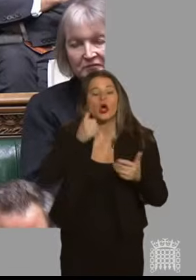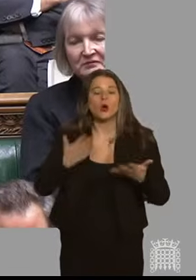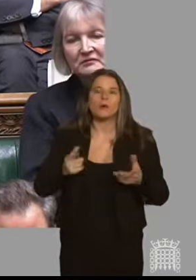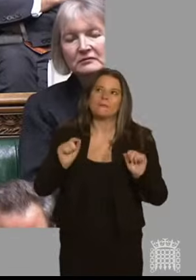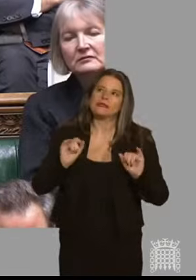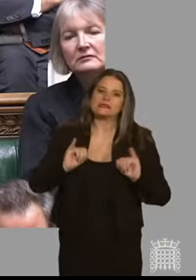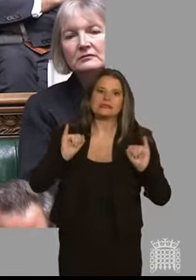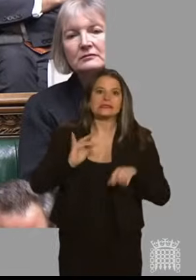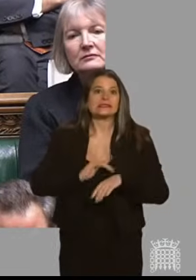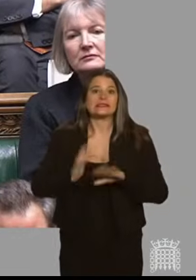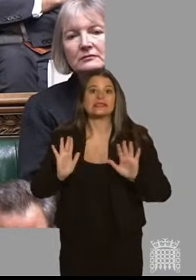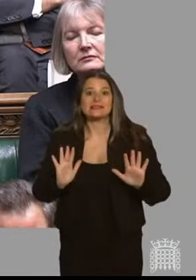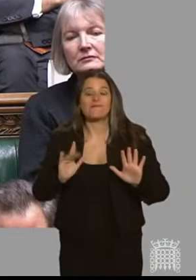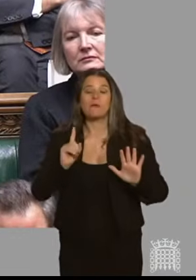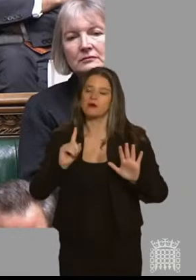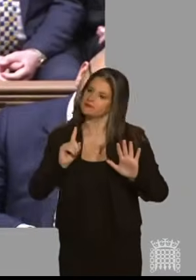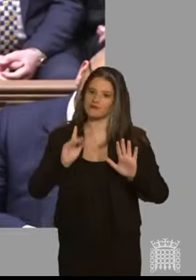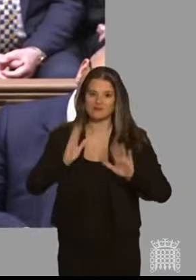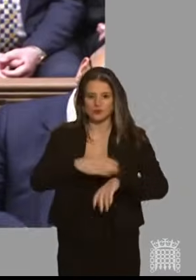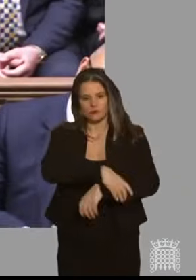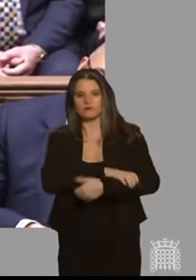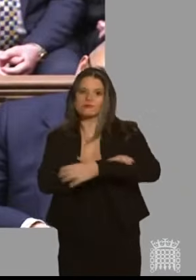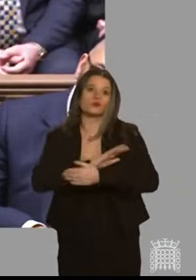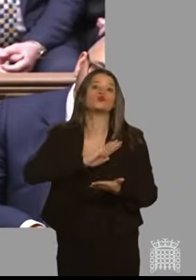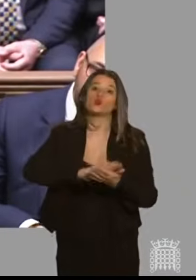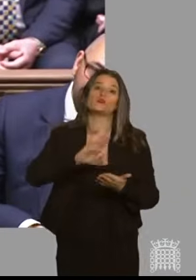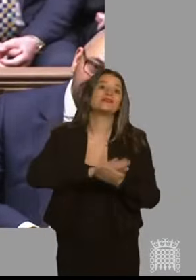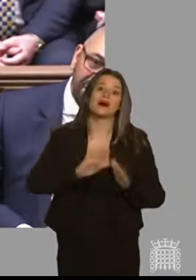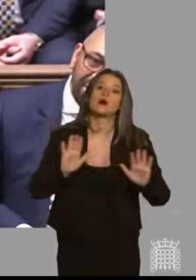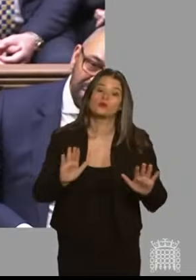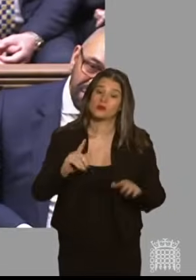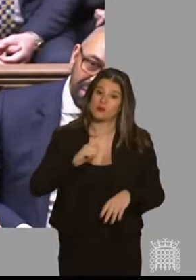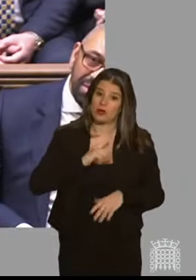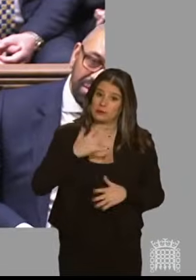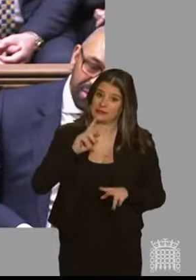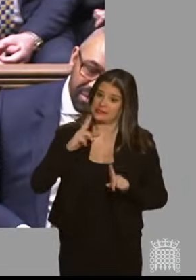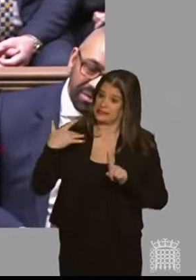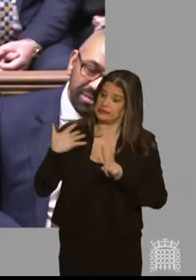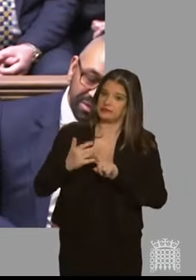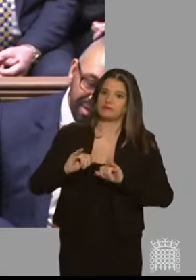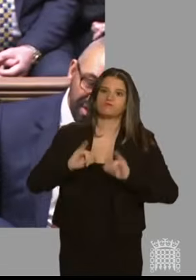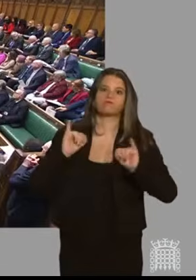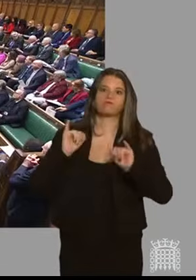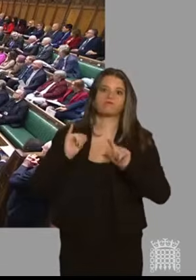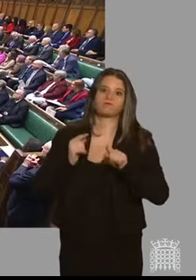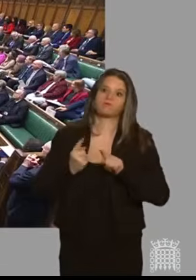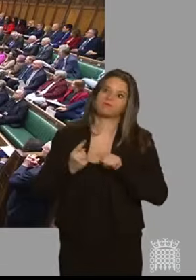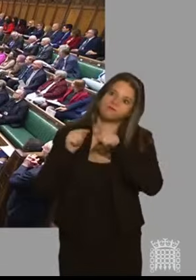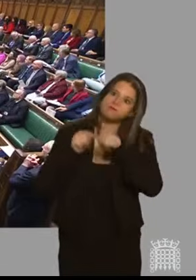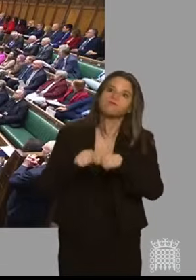conspiracy theories. I would just point him in the direction of his previous Labour candidate in Rochdale.